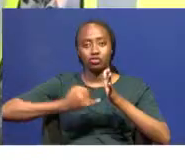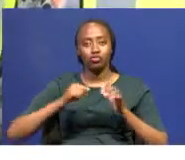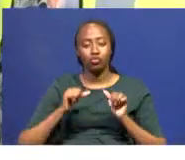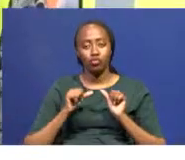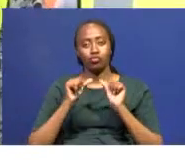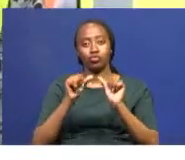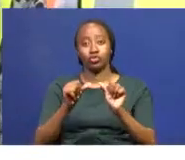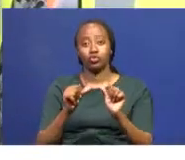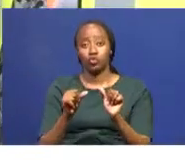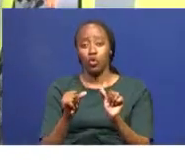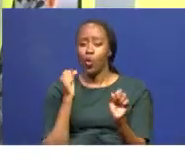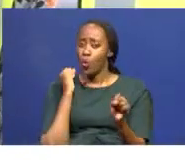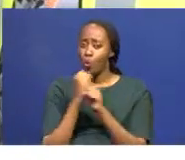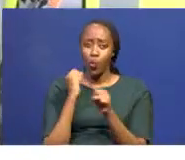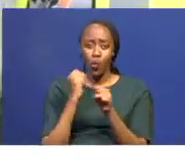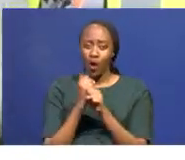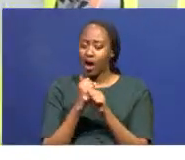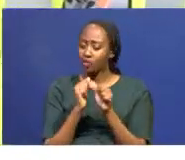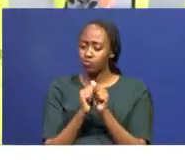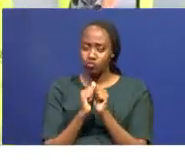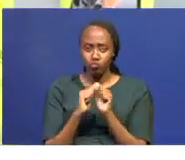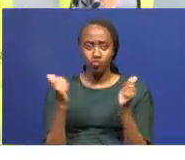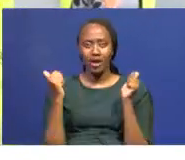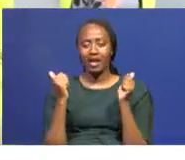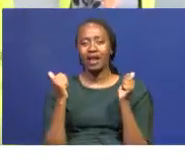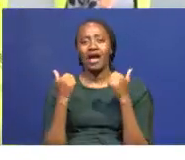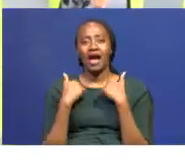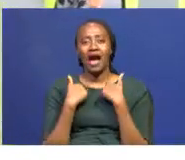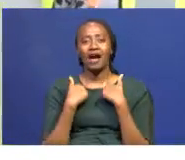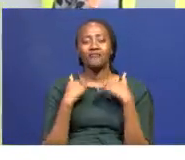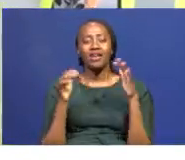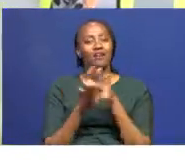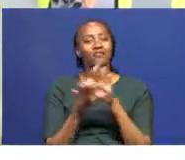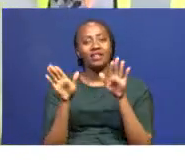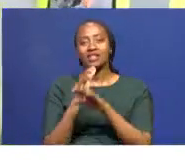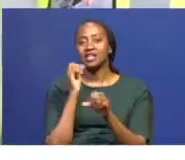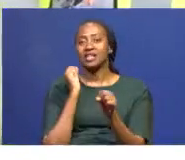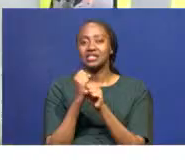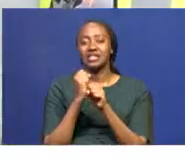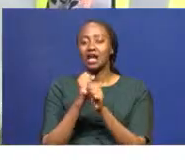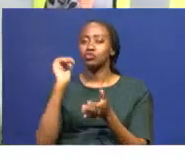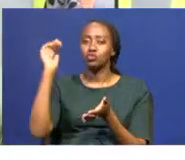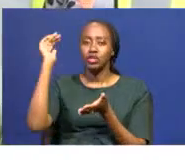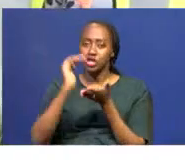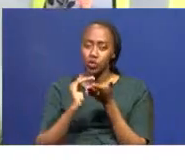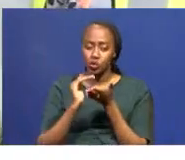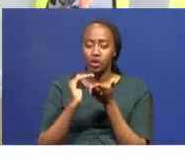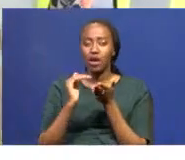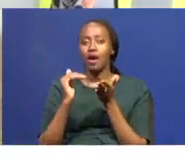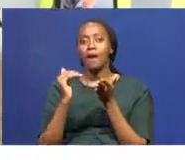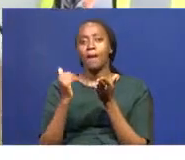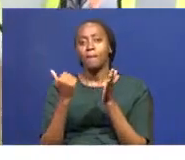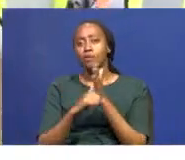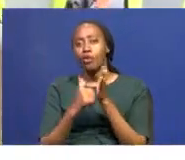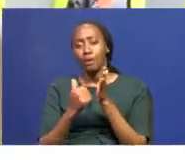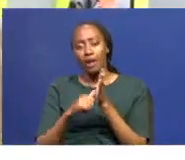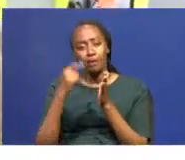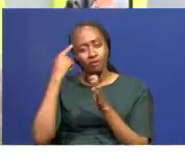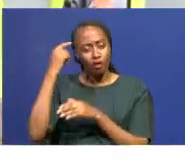We have worked tirelessly to ensure that everything is done to reduce chances or possibilities of national